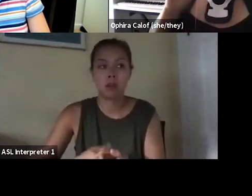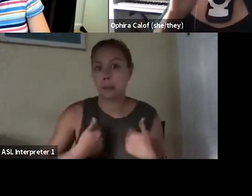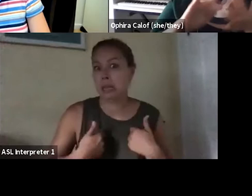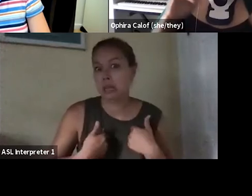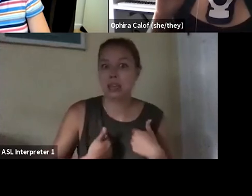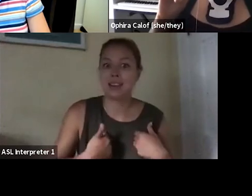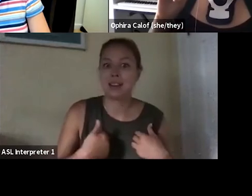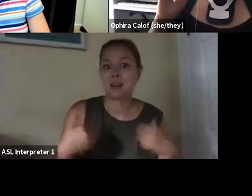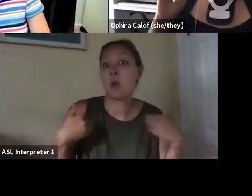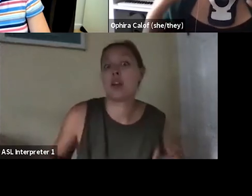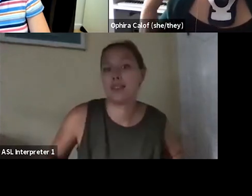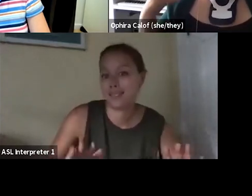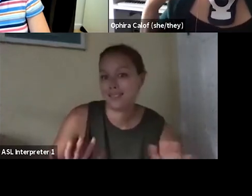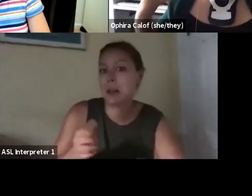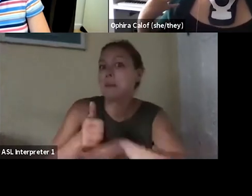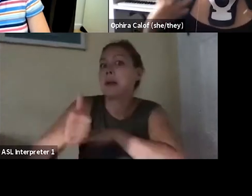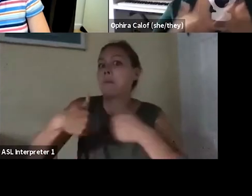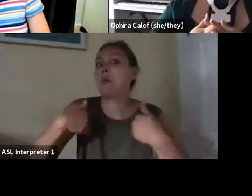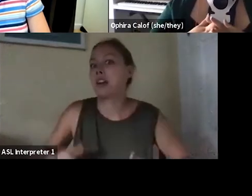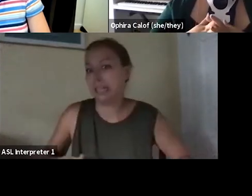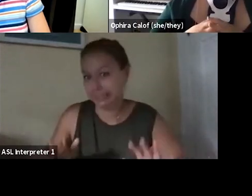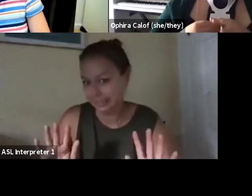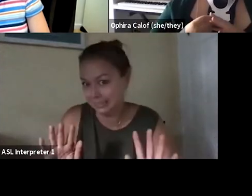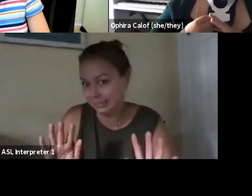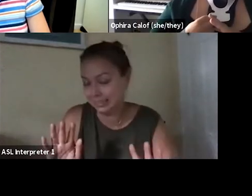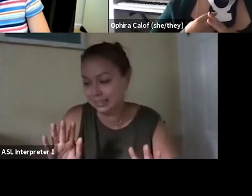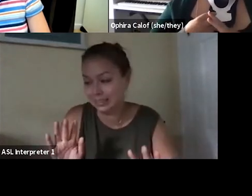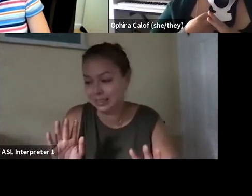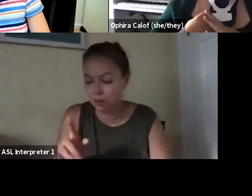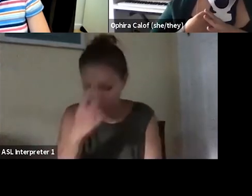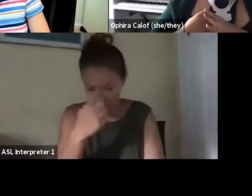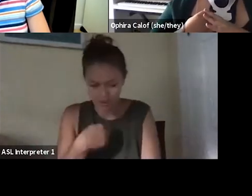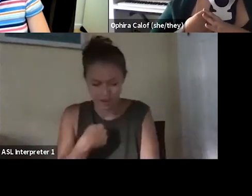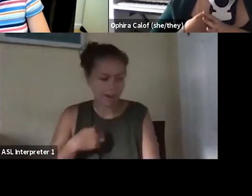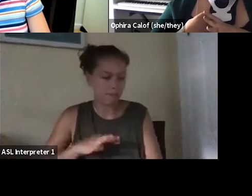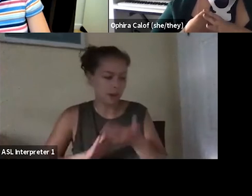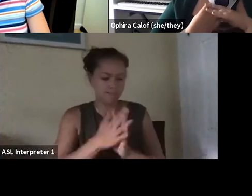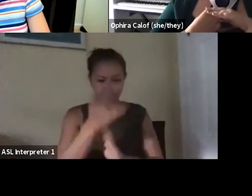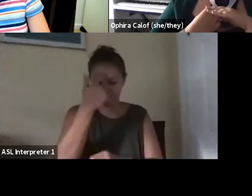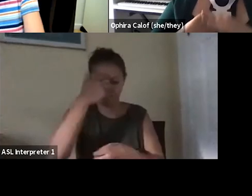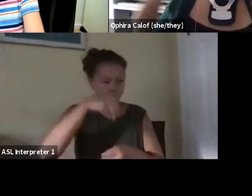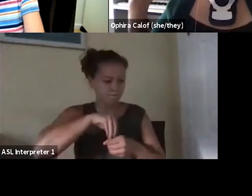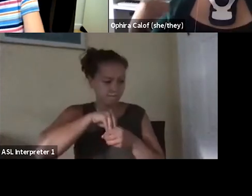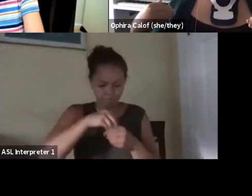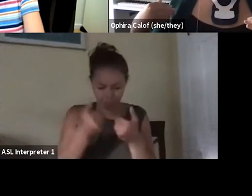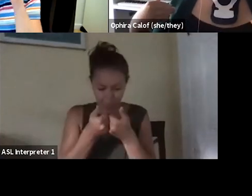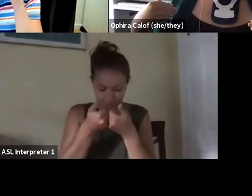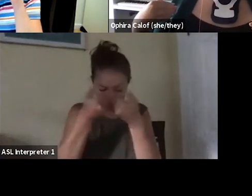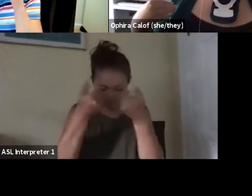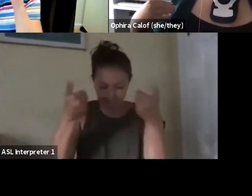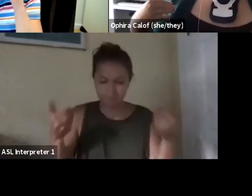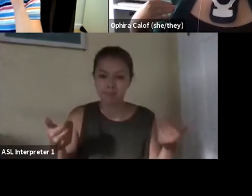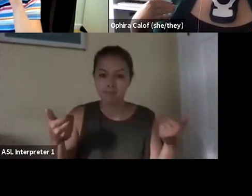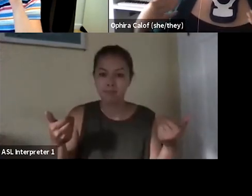that separation, I started to wonder just what that was doing to my perception of